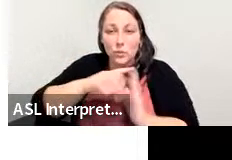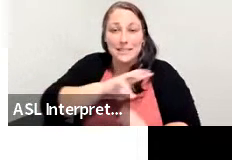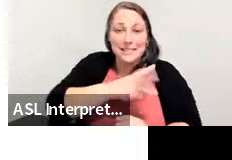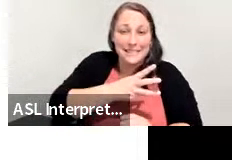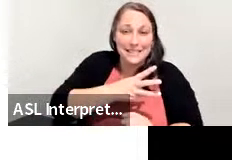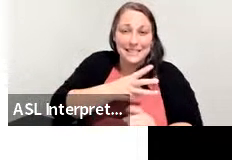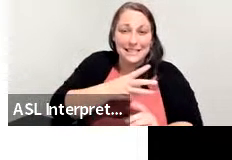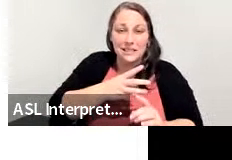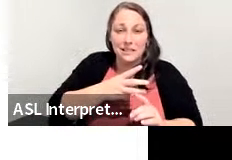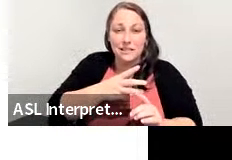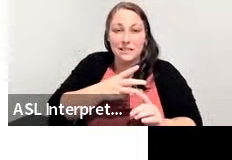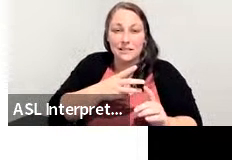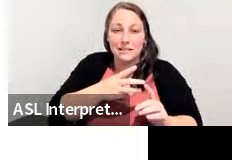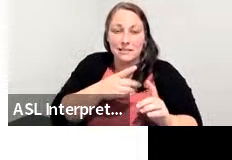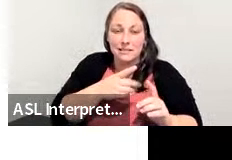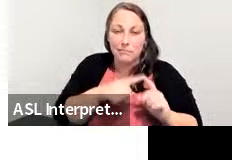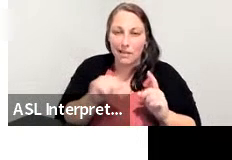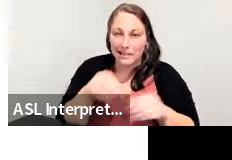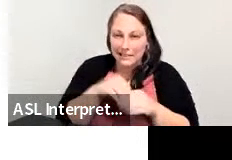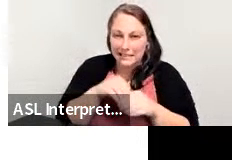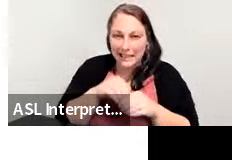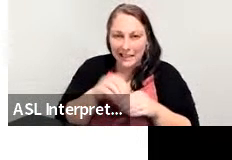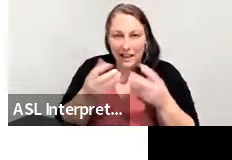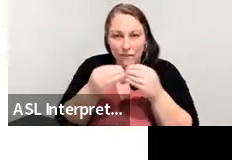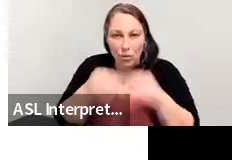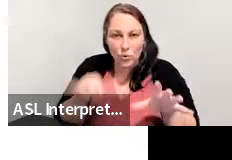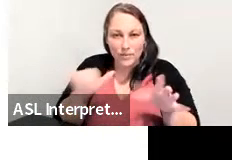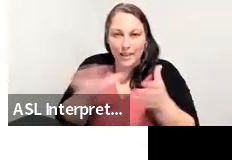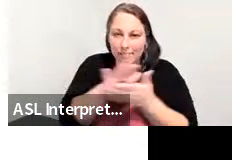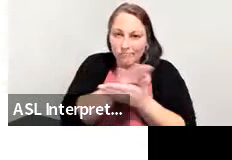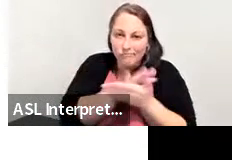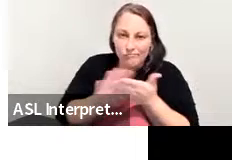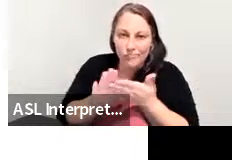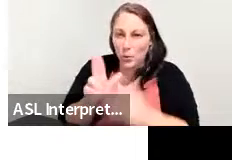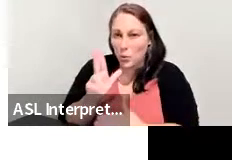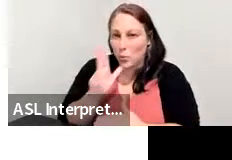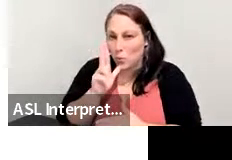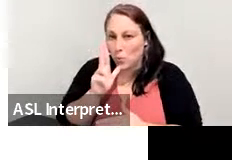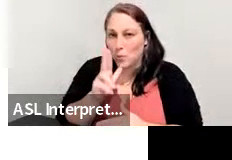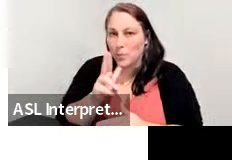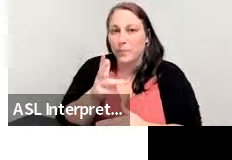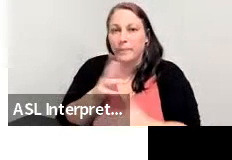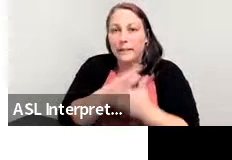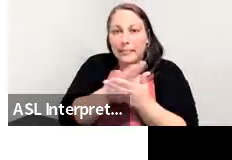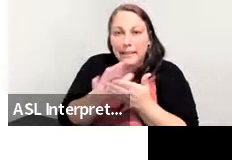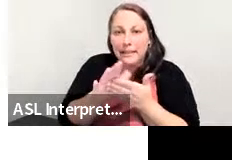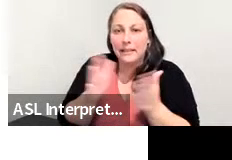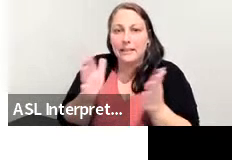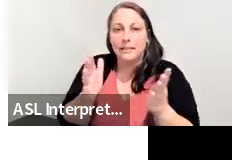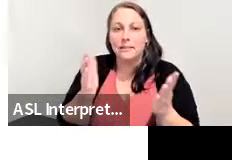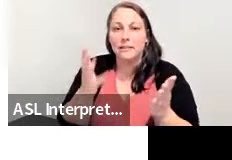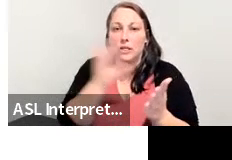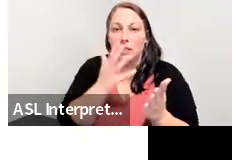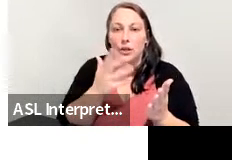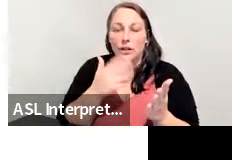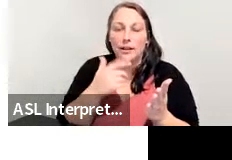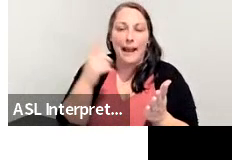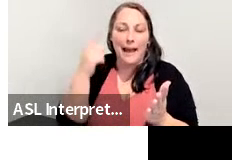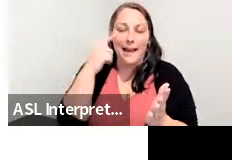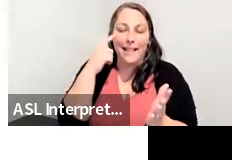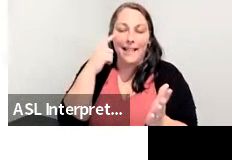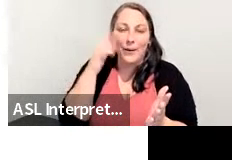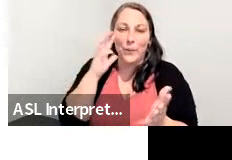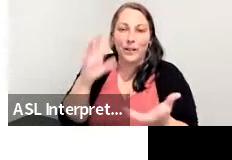but then on the inside, you kind of lose that nice purity. I imagine it'll mess with all your